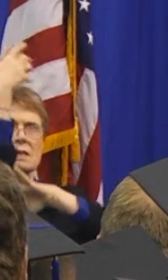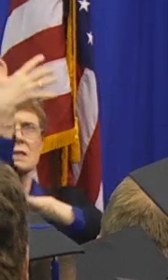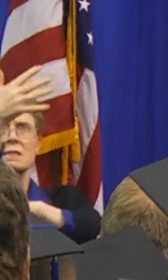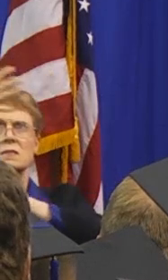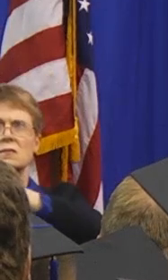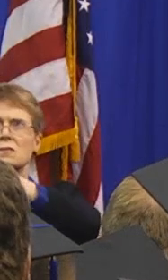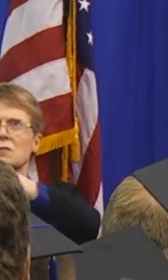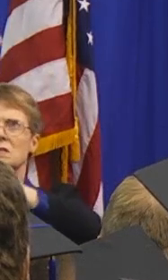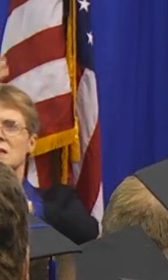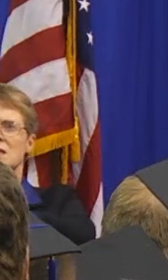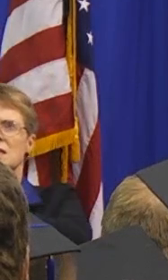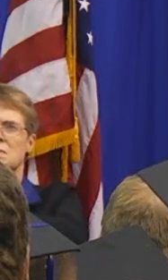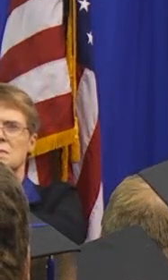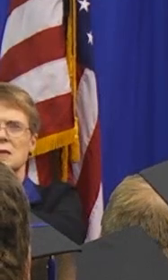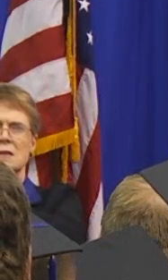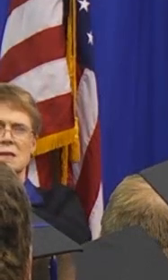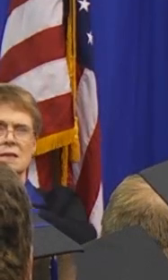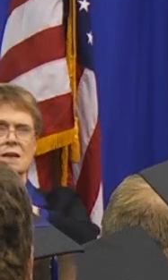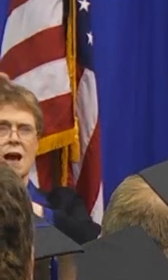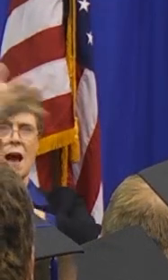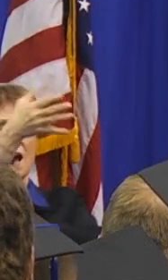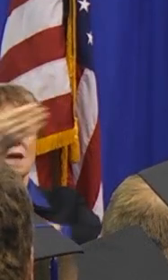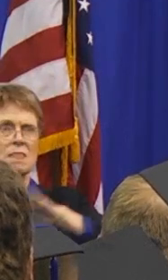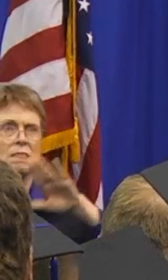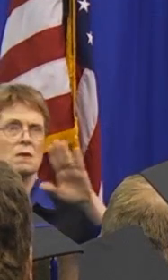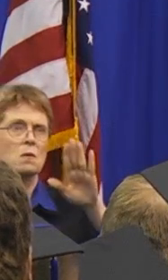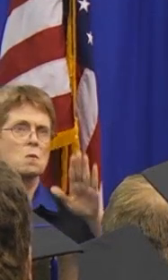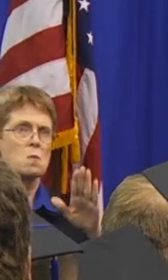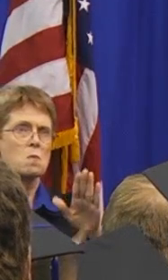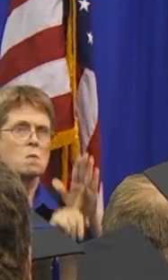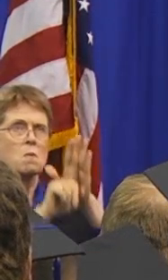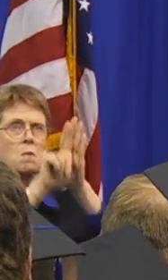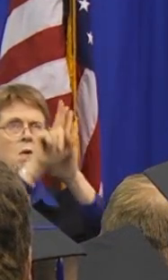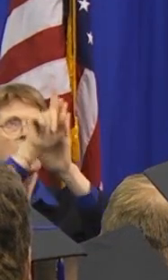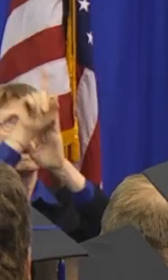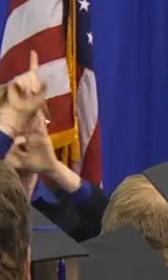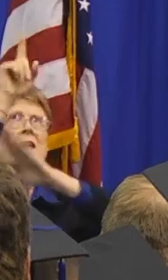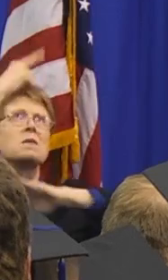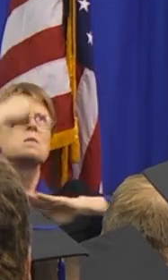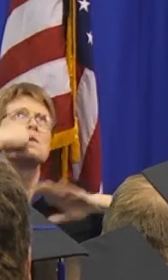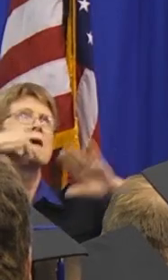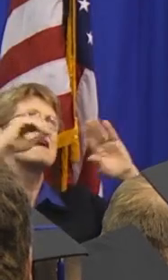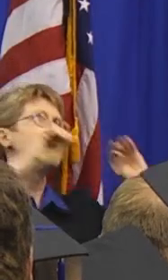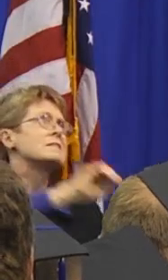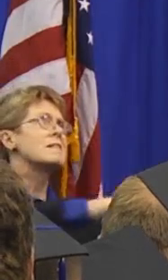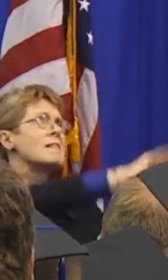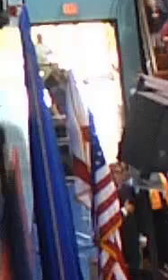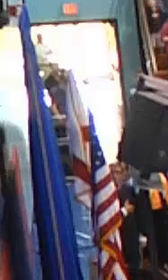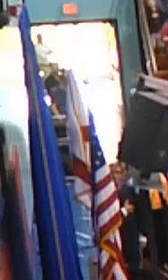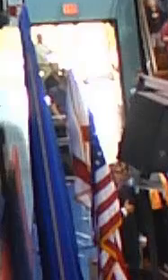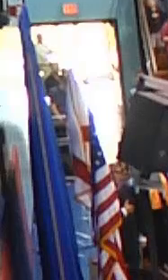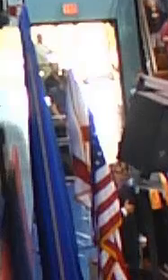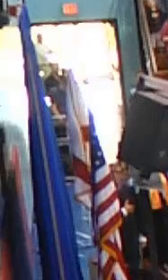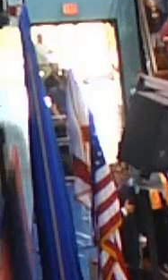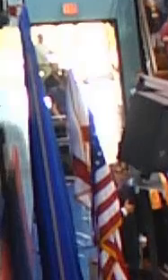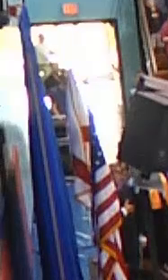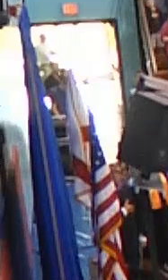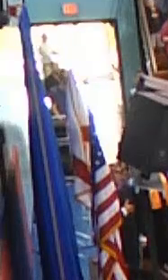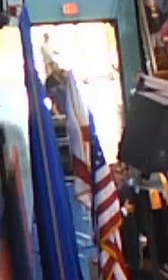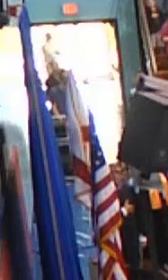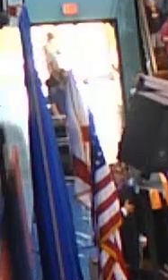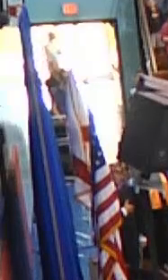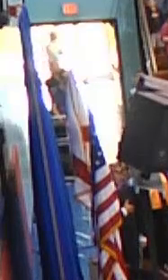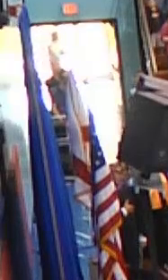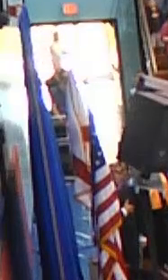gallantly streaming, and the rockets' red glare,